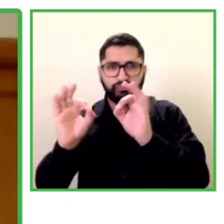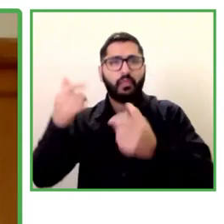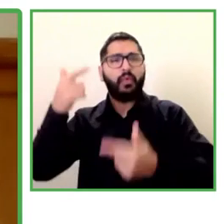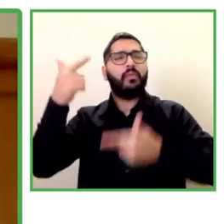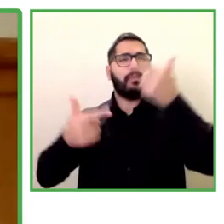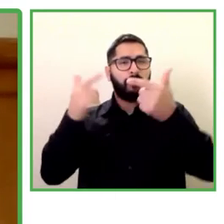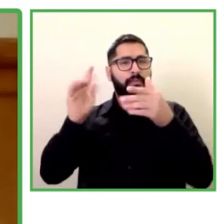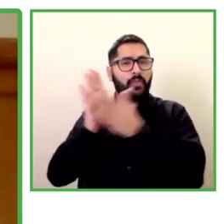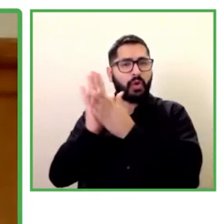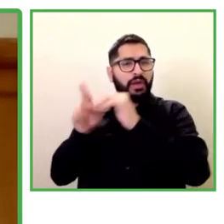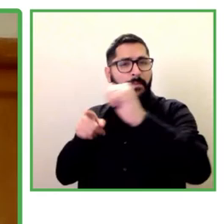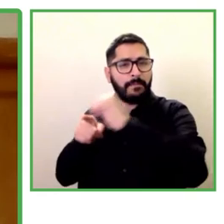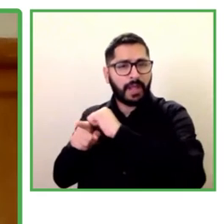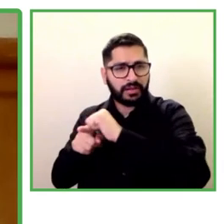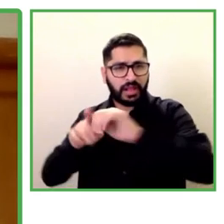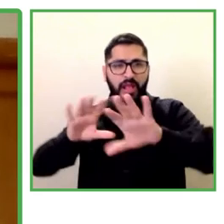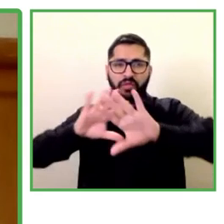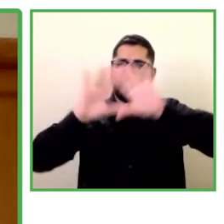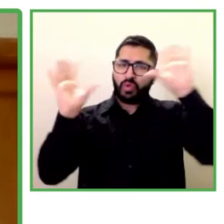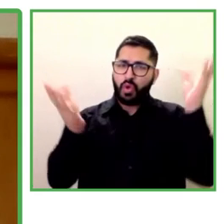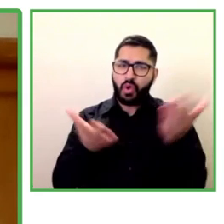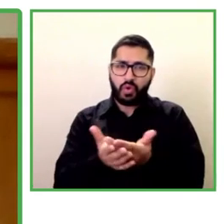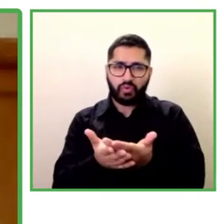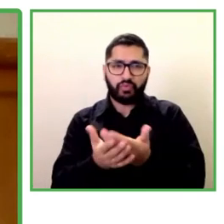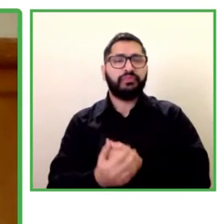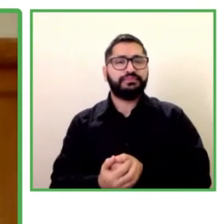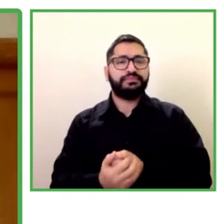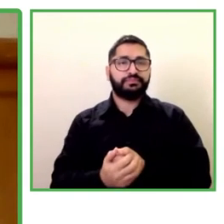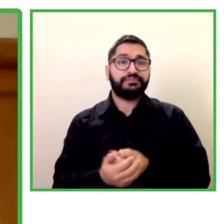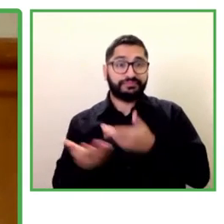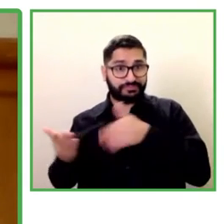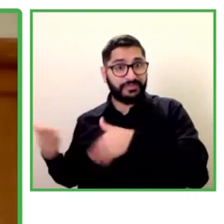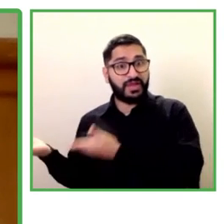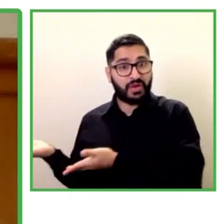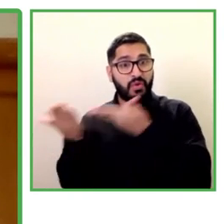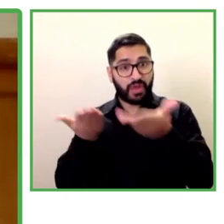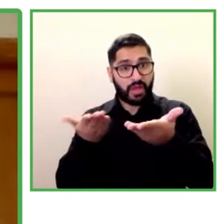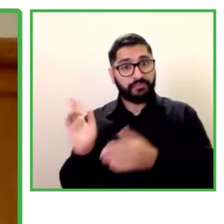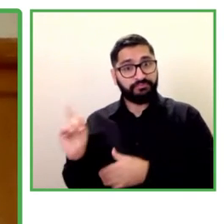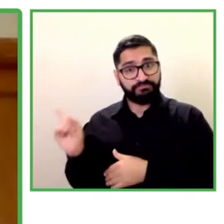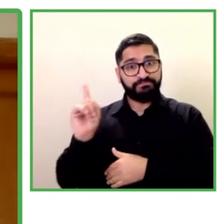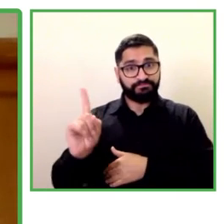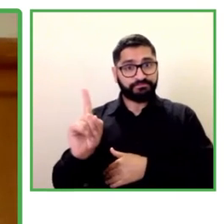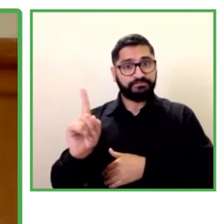disability all over the world. The floor is yours.